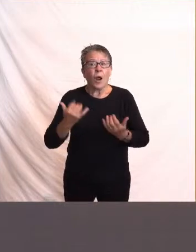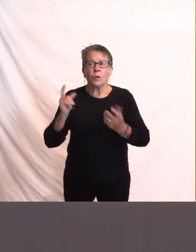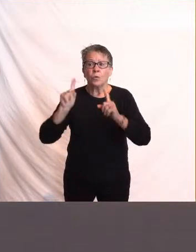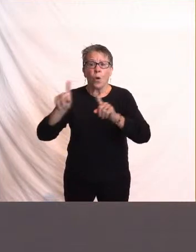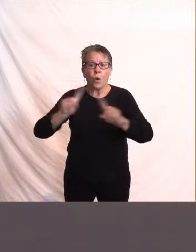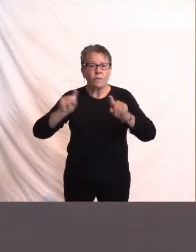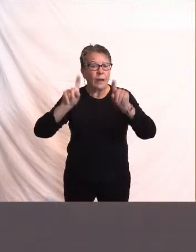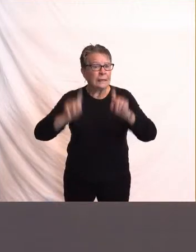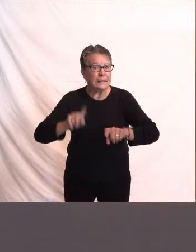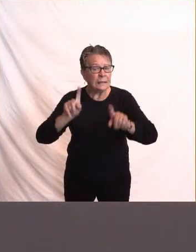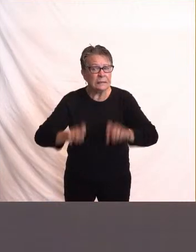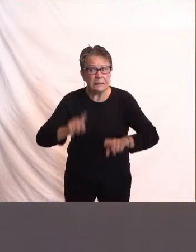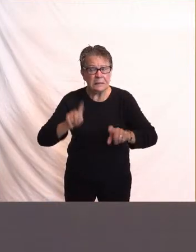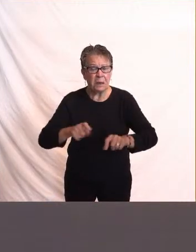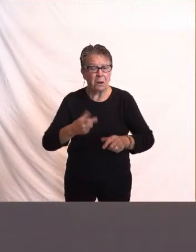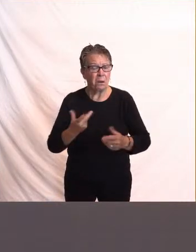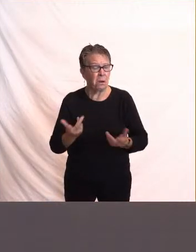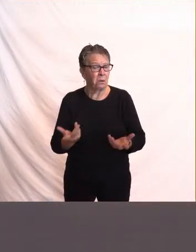18,131 tests.